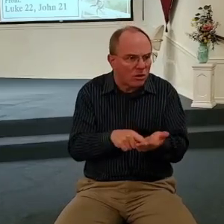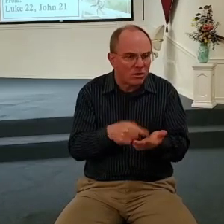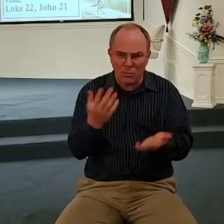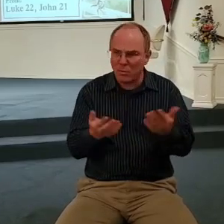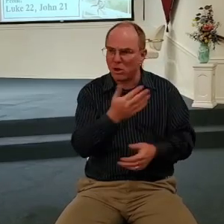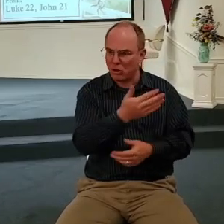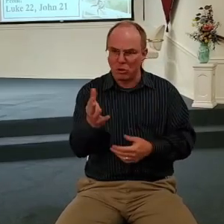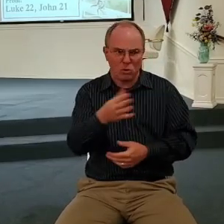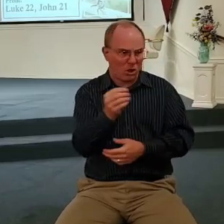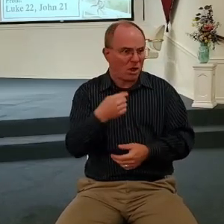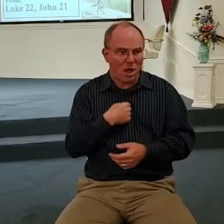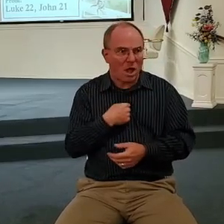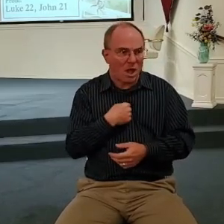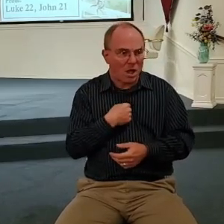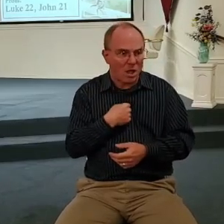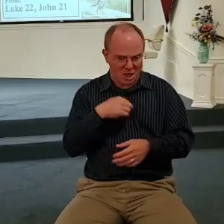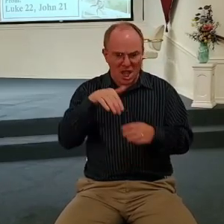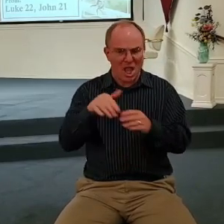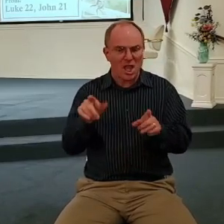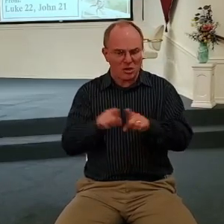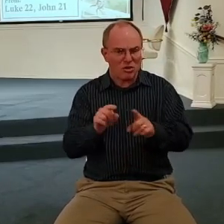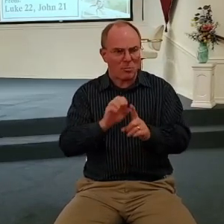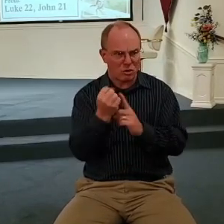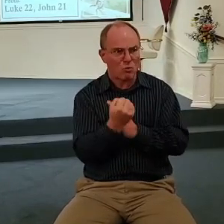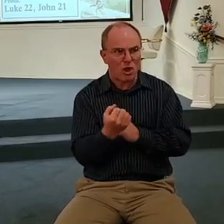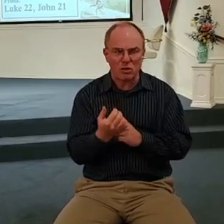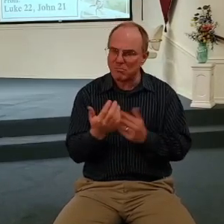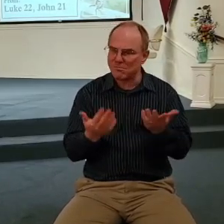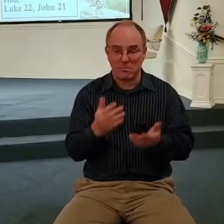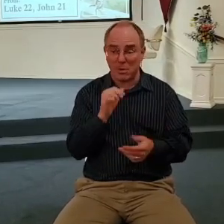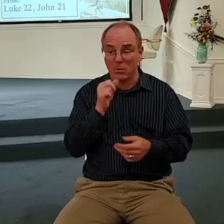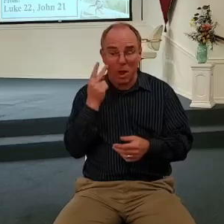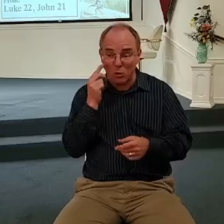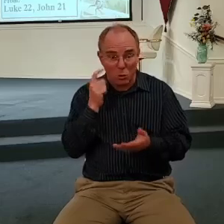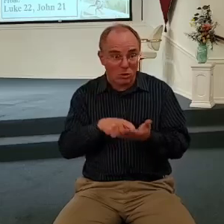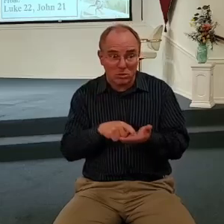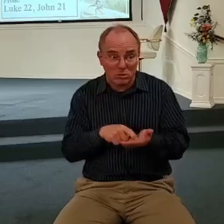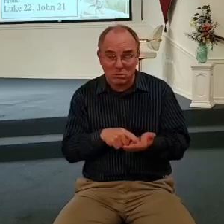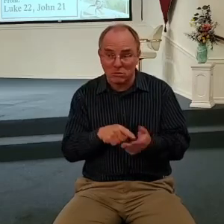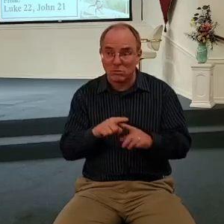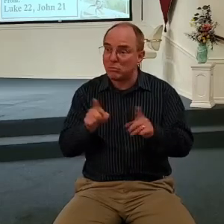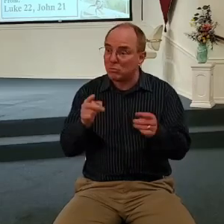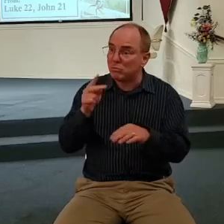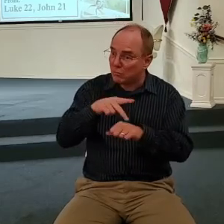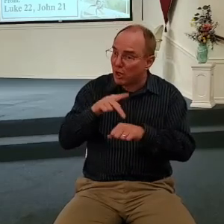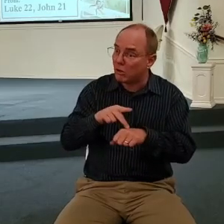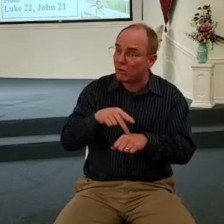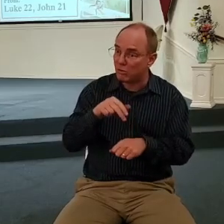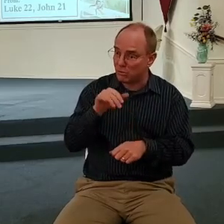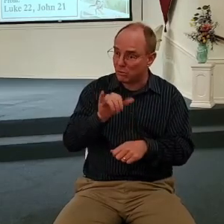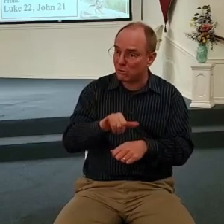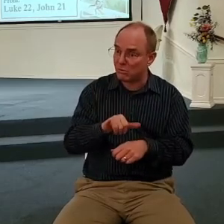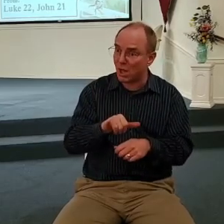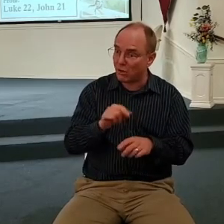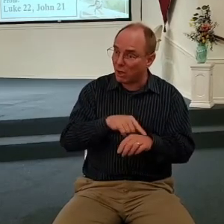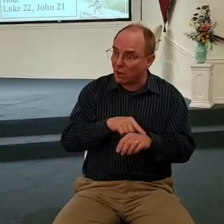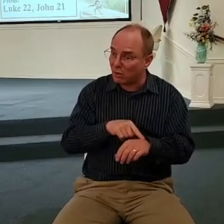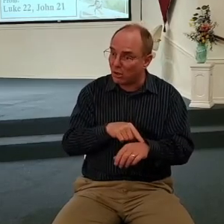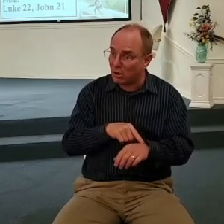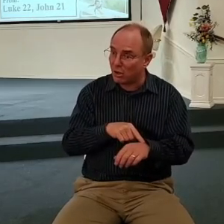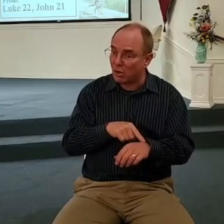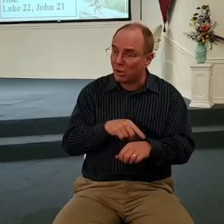same situation, we would overlook it. But Peter in that moment is a